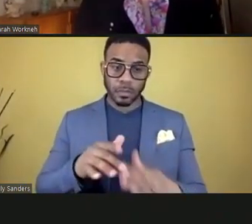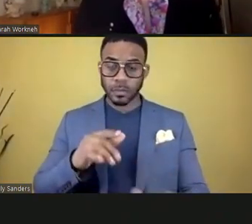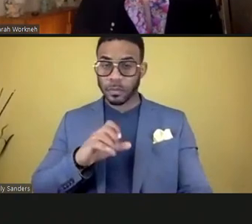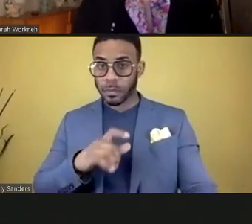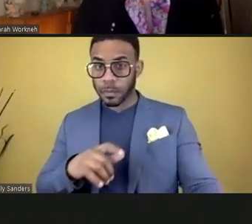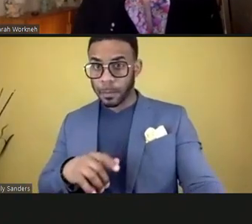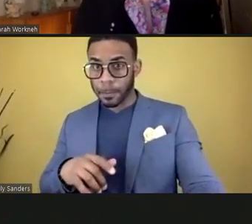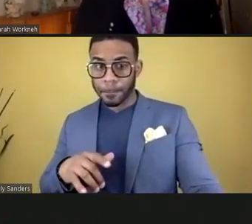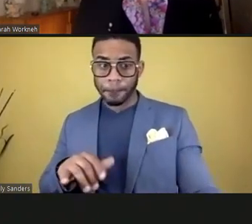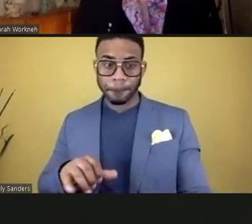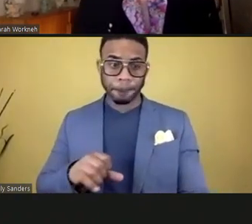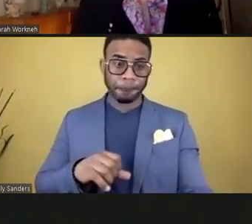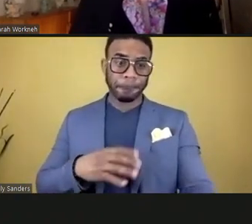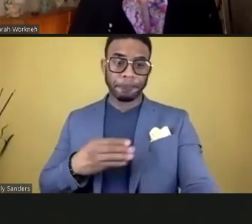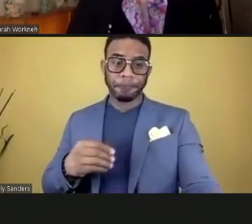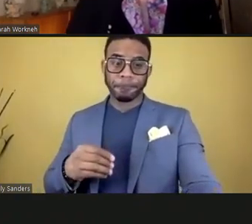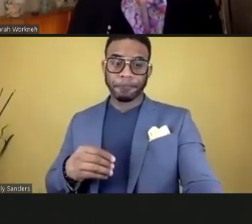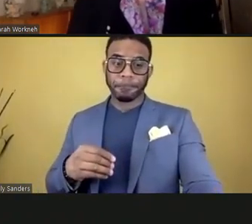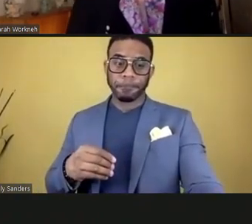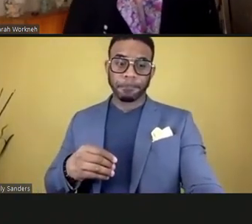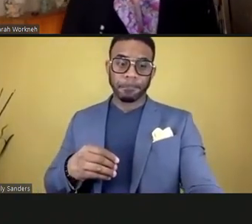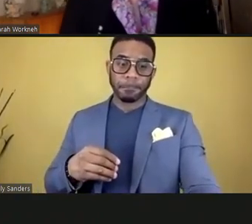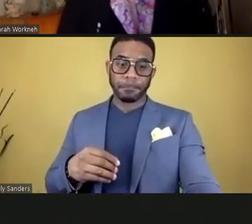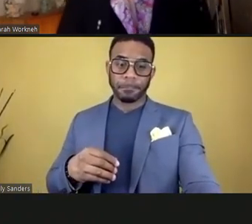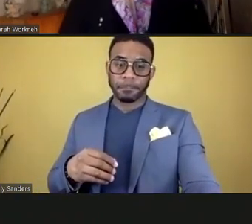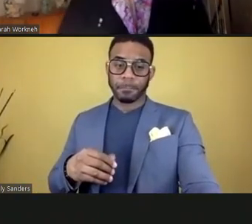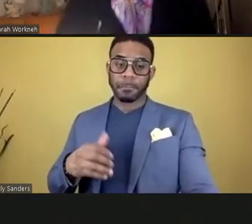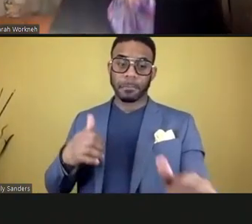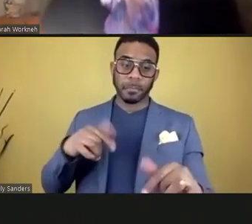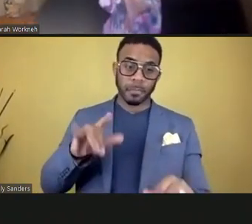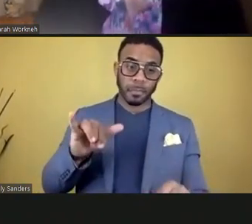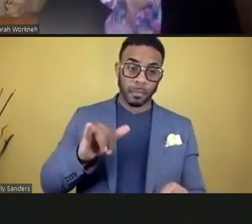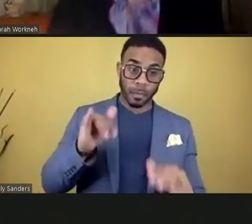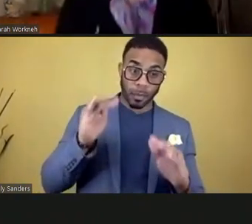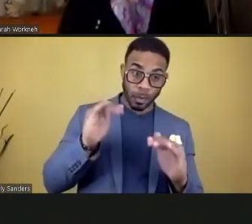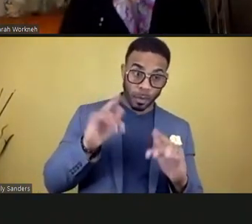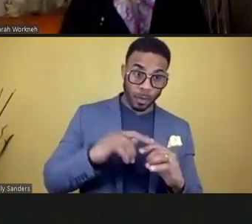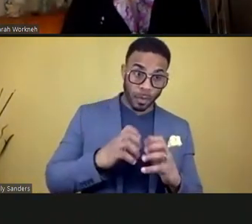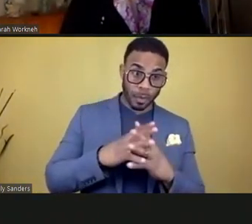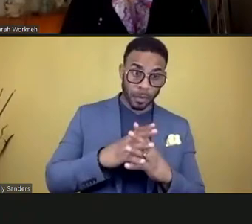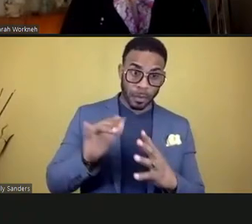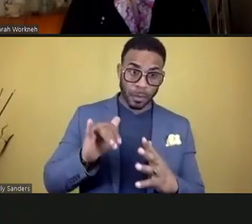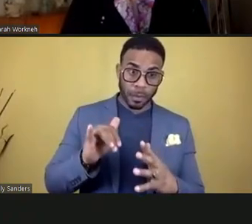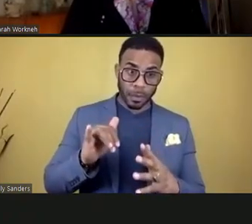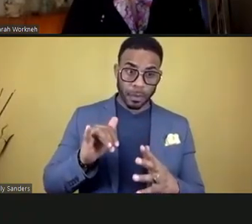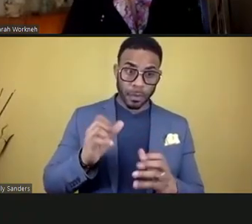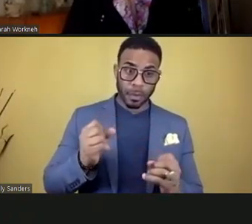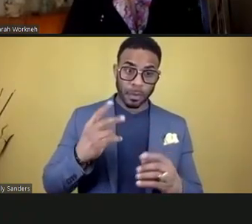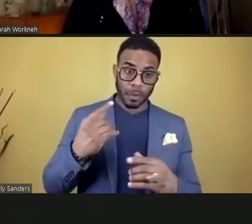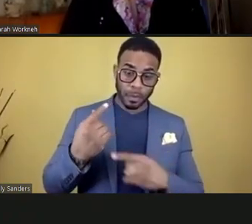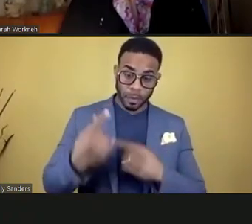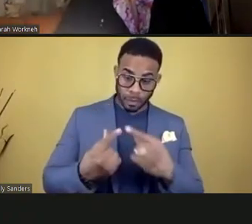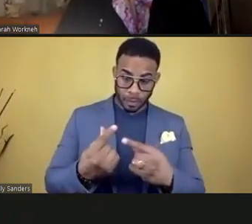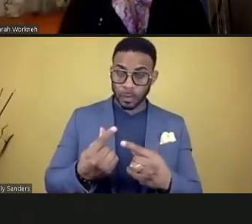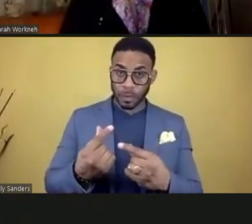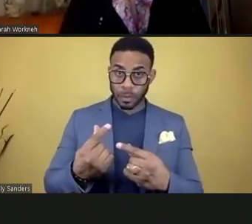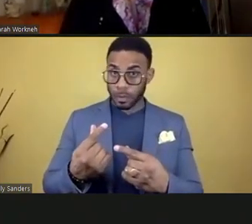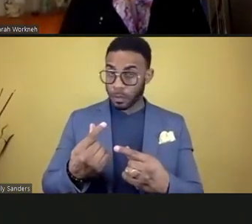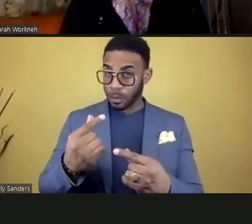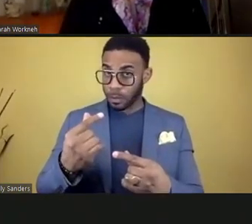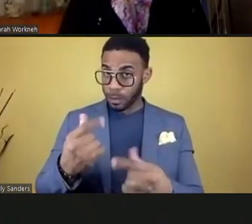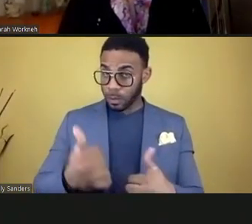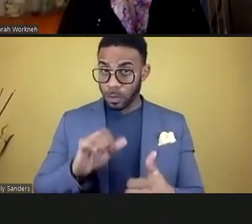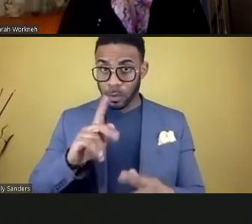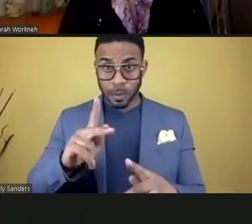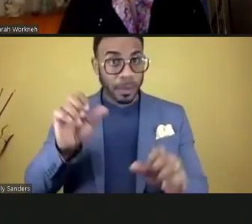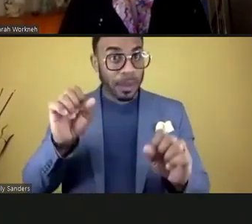residency. And while like hoping to build like a multi-generational residency where folks